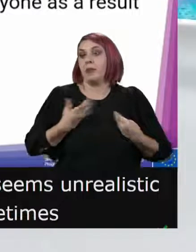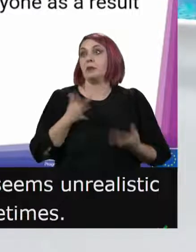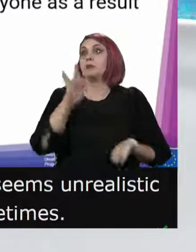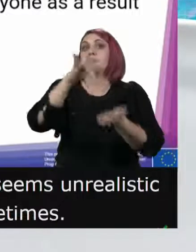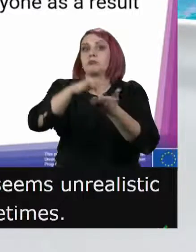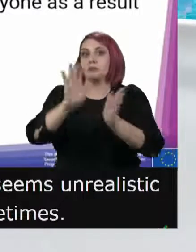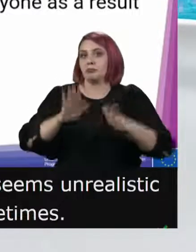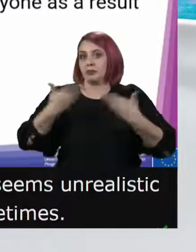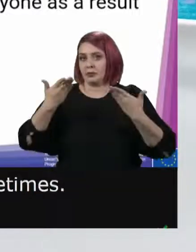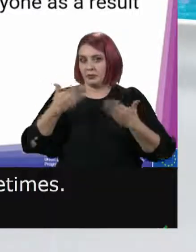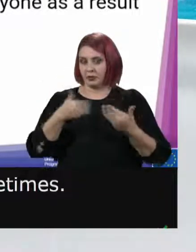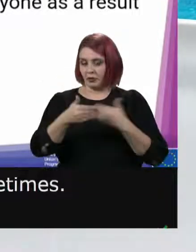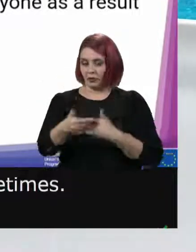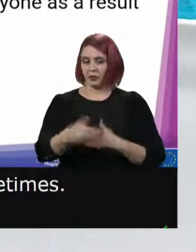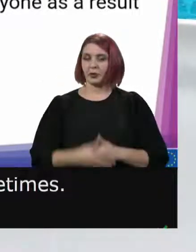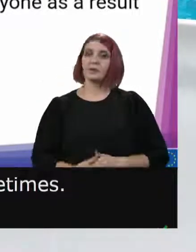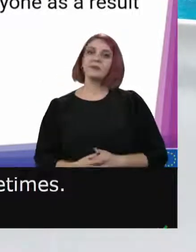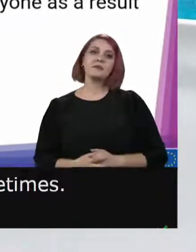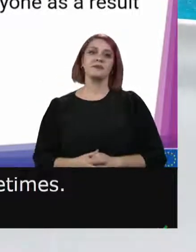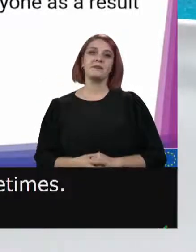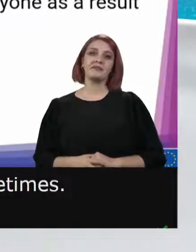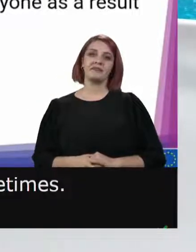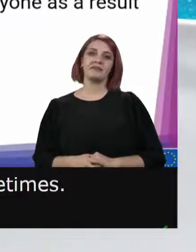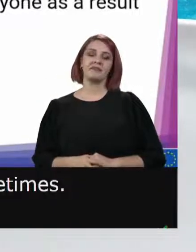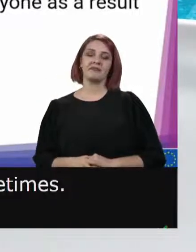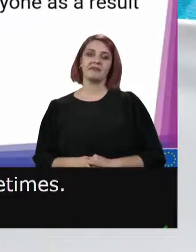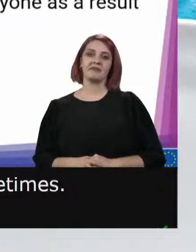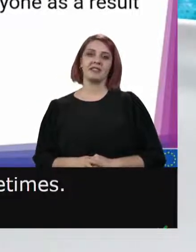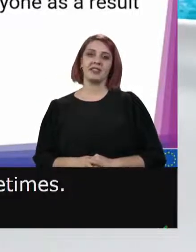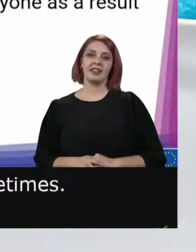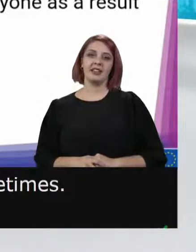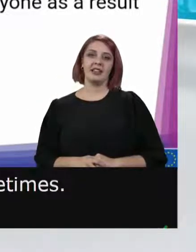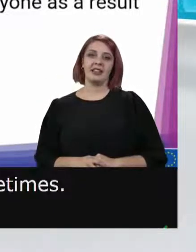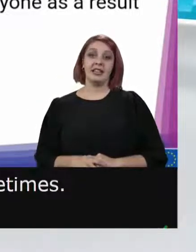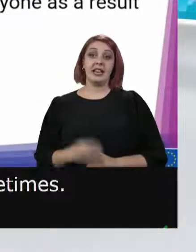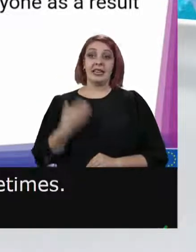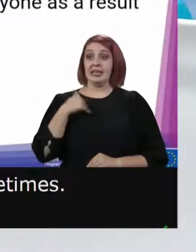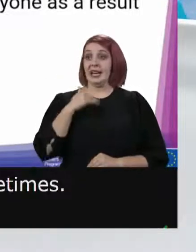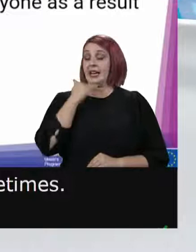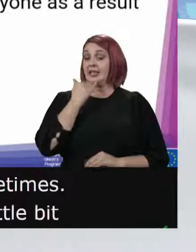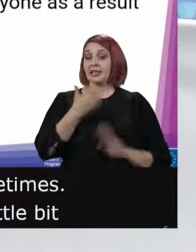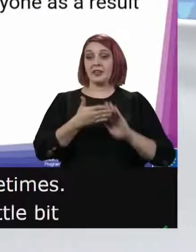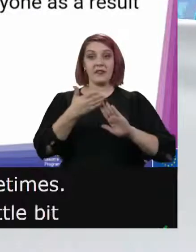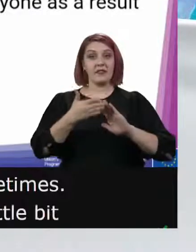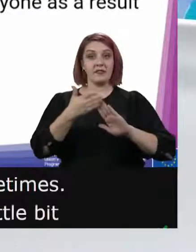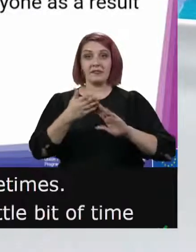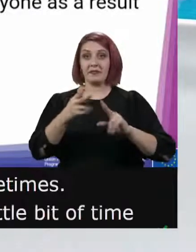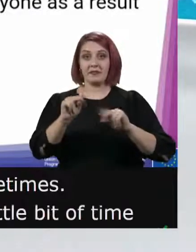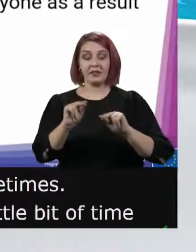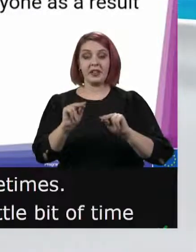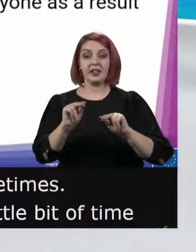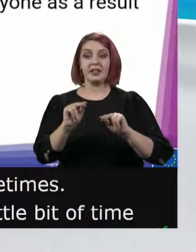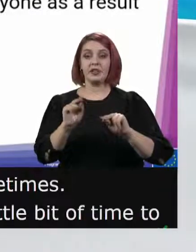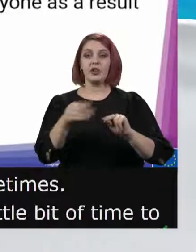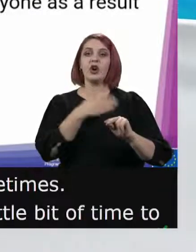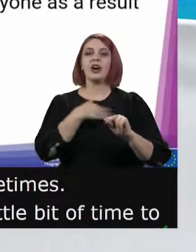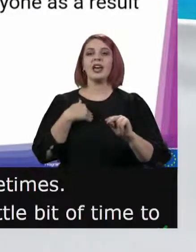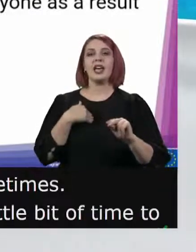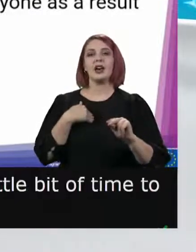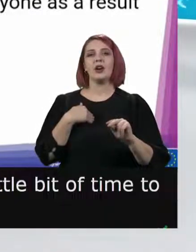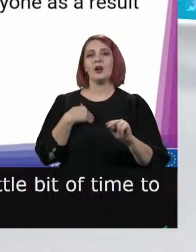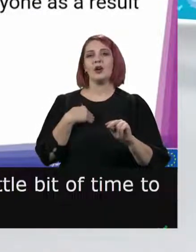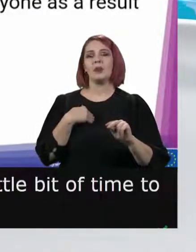As we come to an end, I know I want to take a little bit of time to offer you a chance to ask questions and make comments. There were many